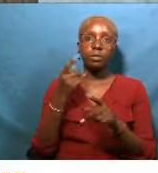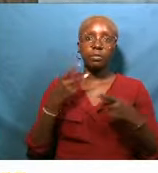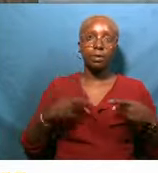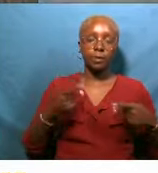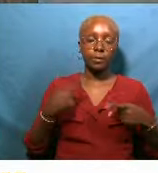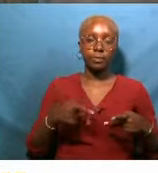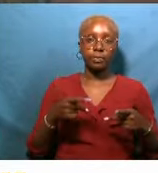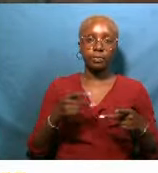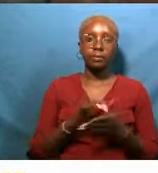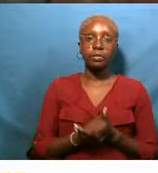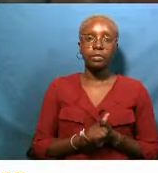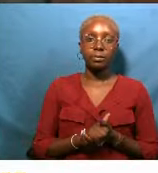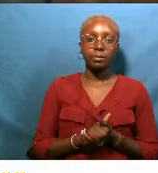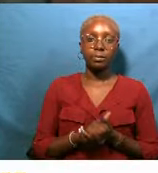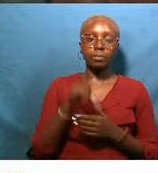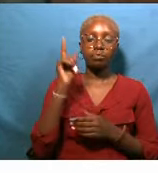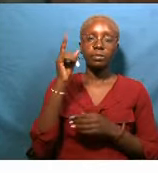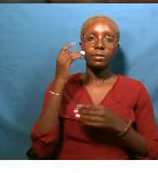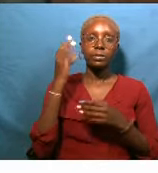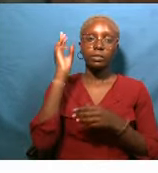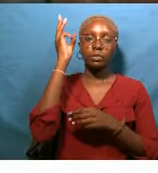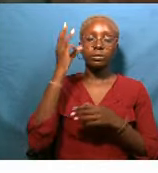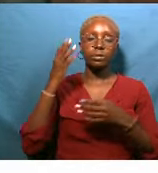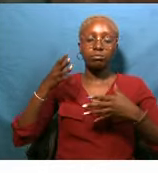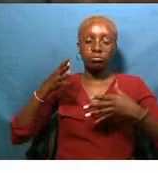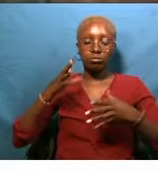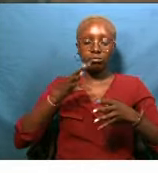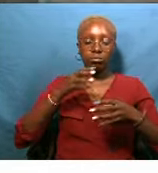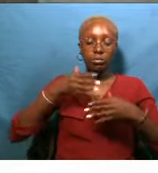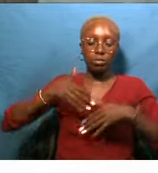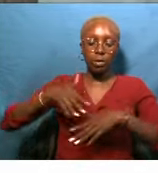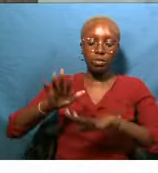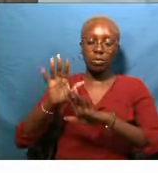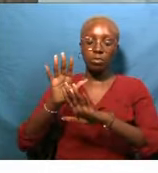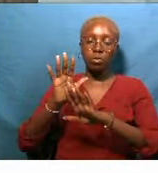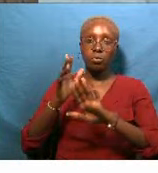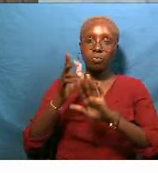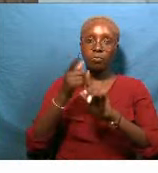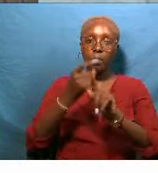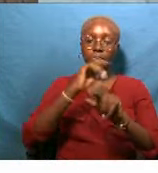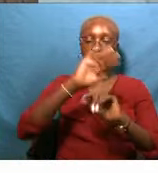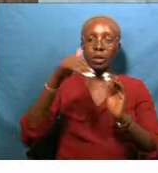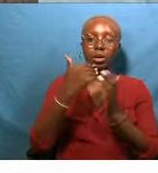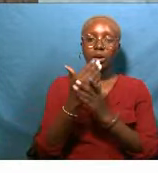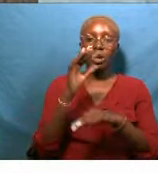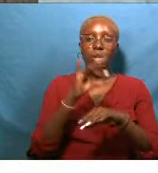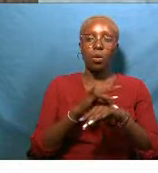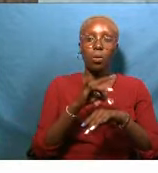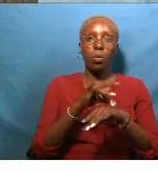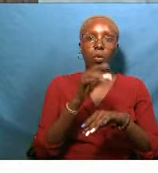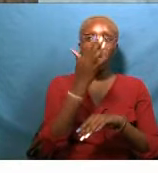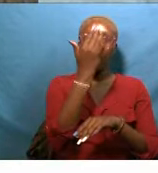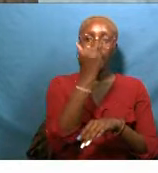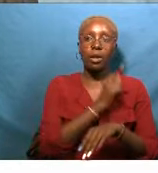take away from all the earth. For the Lord has spoken. I will be